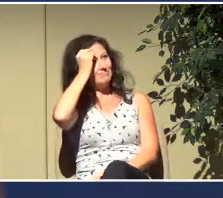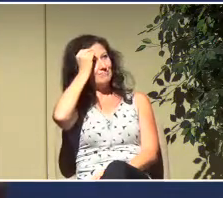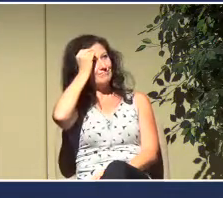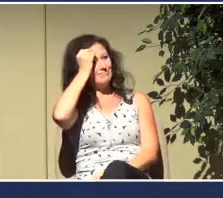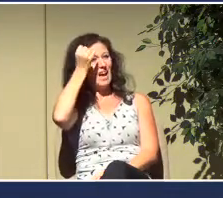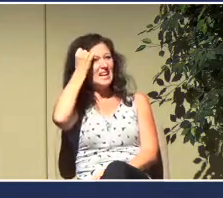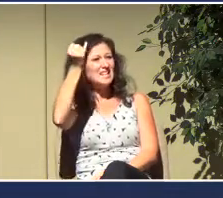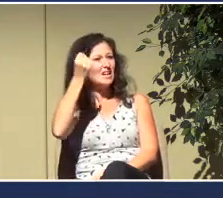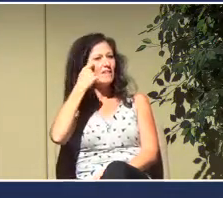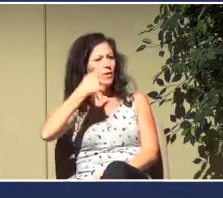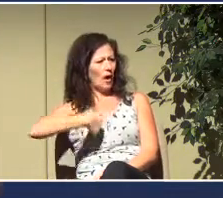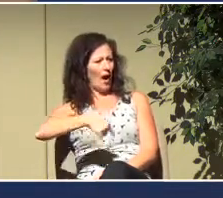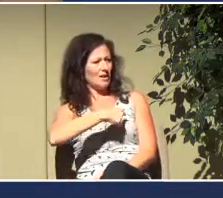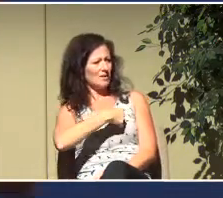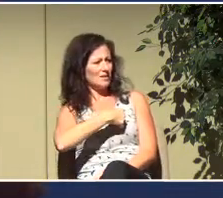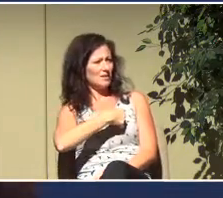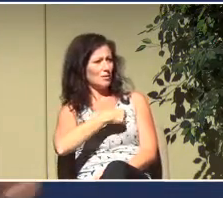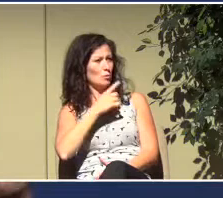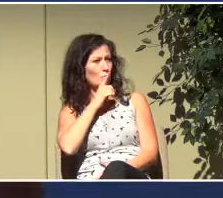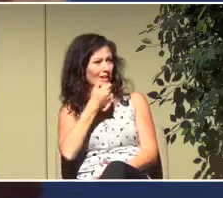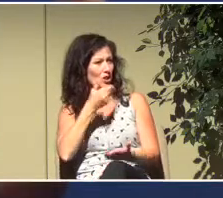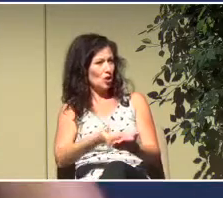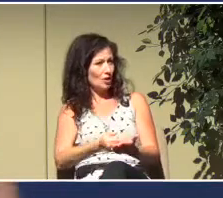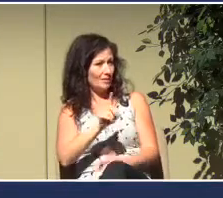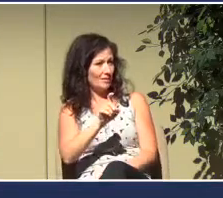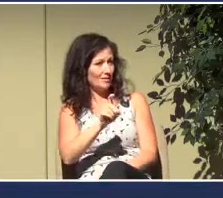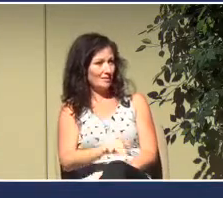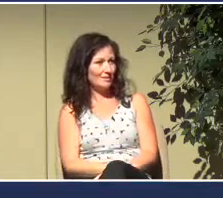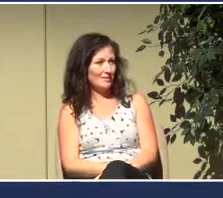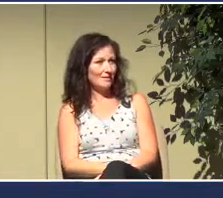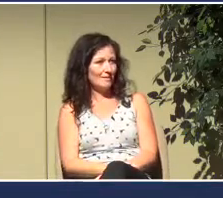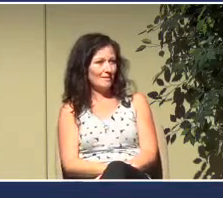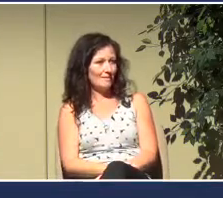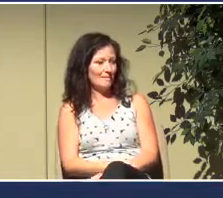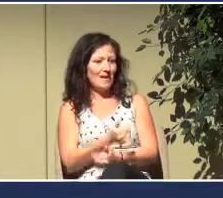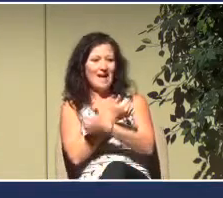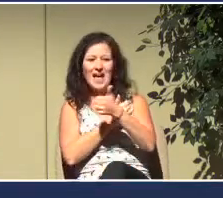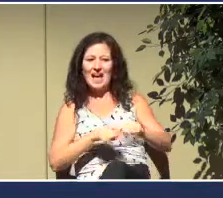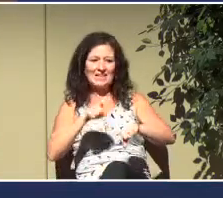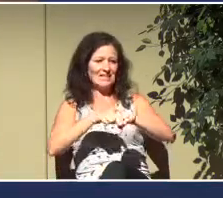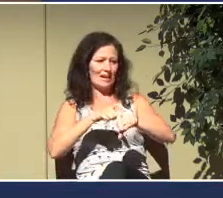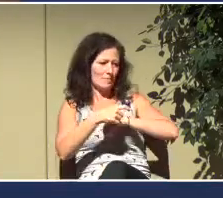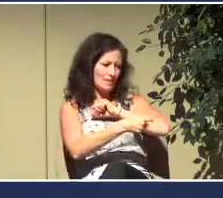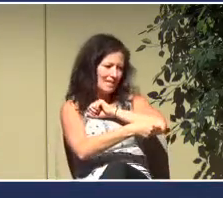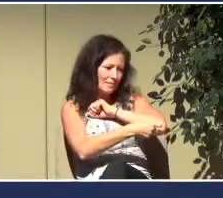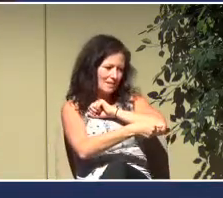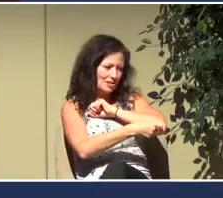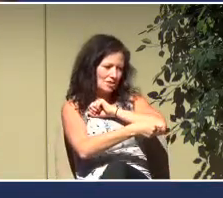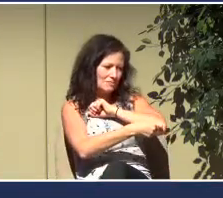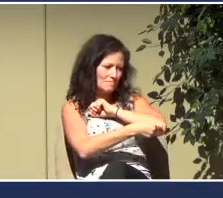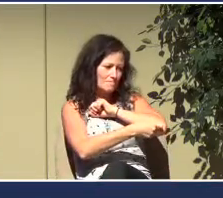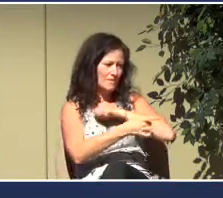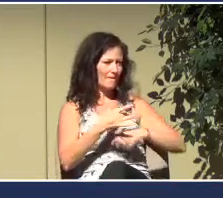That's the question we all face every time that we're tempted. Every time we're tempted, we're faced ultimately with that